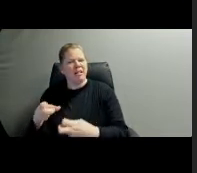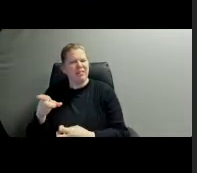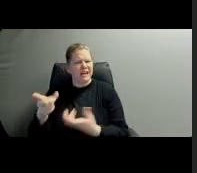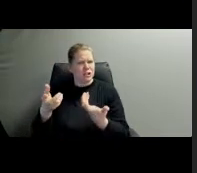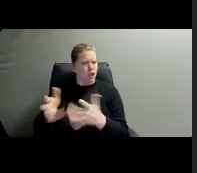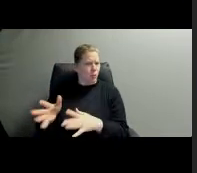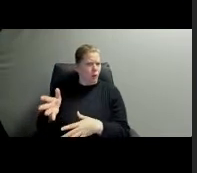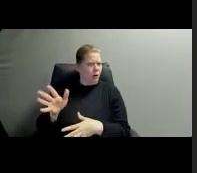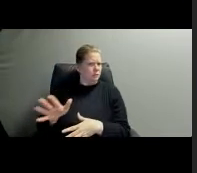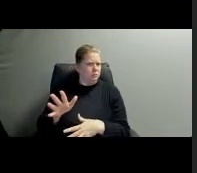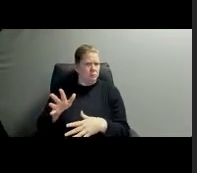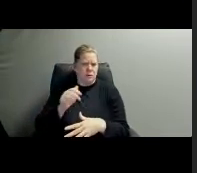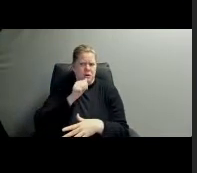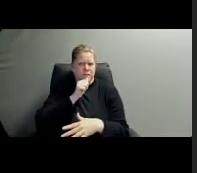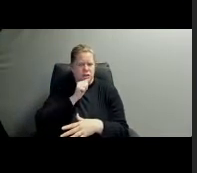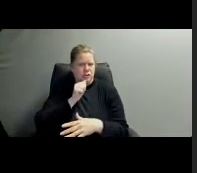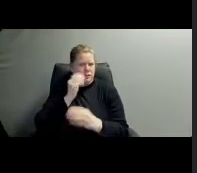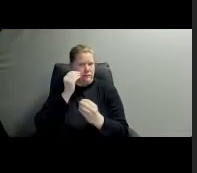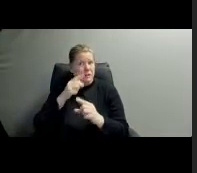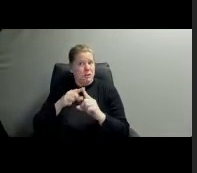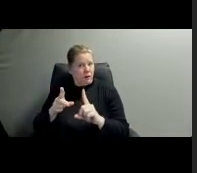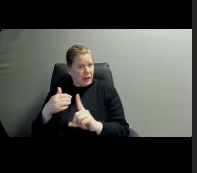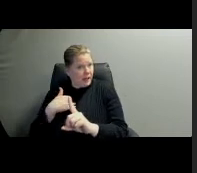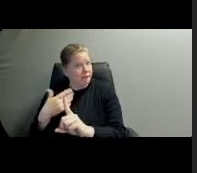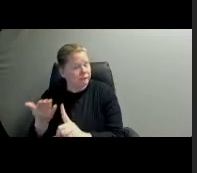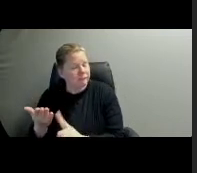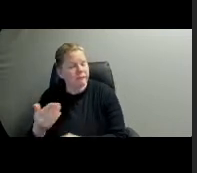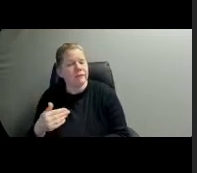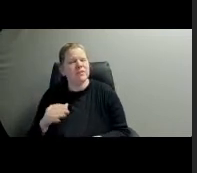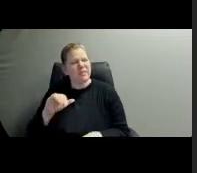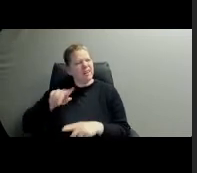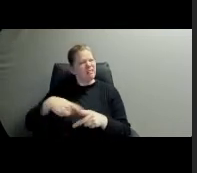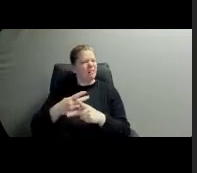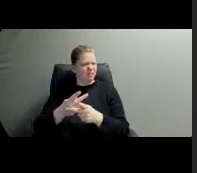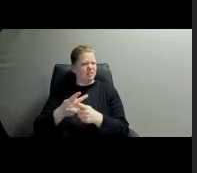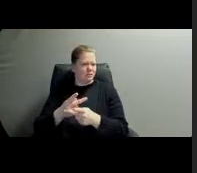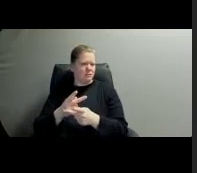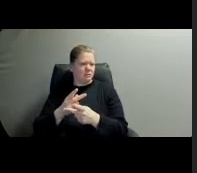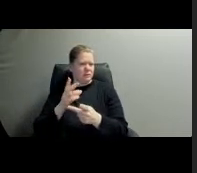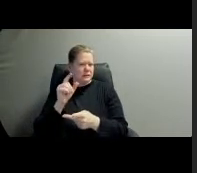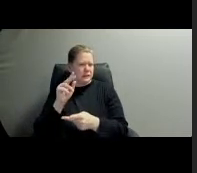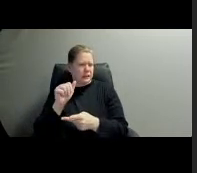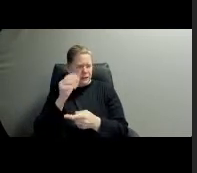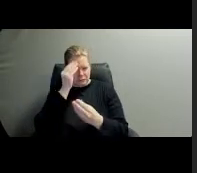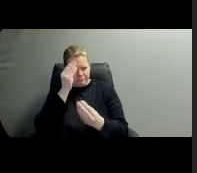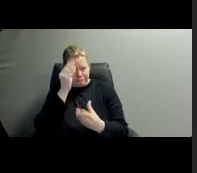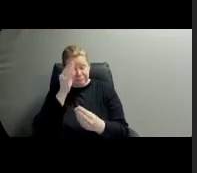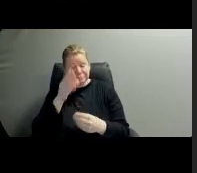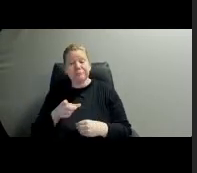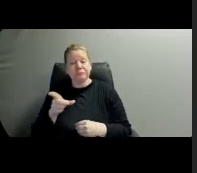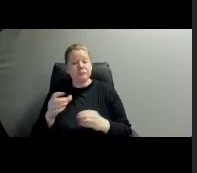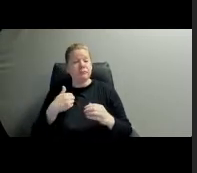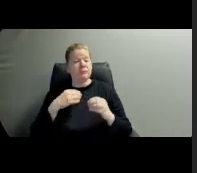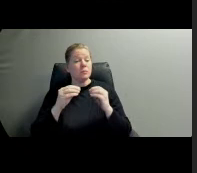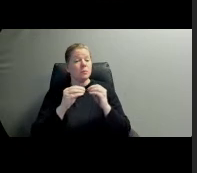third party have access to. So that's the trade-off that we're talking about. So if companies have more data about you, more data about your